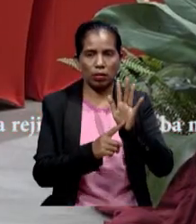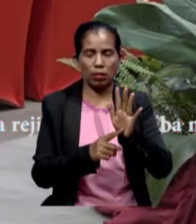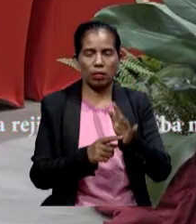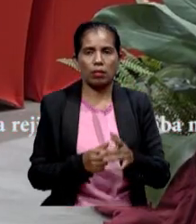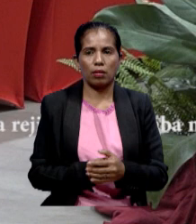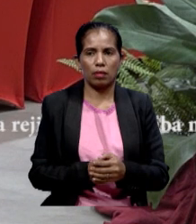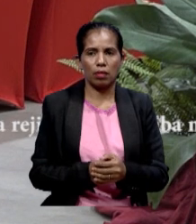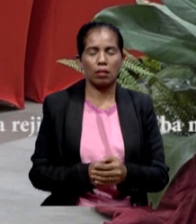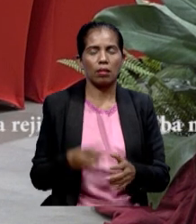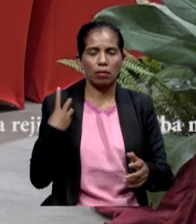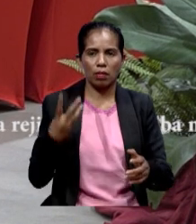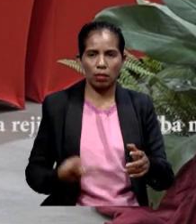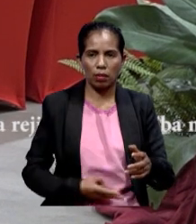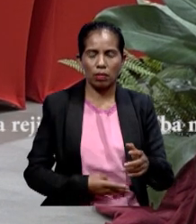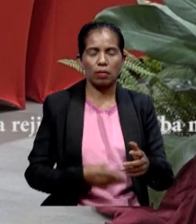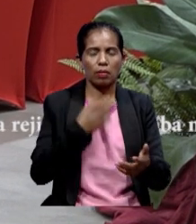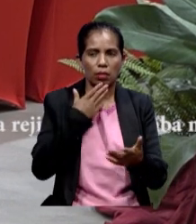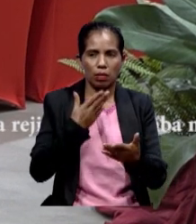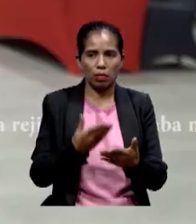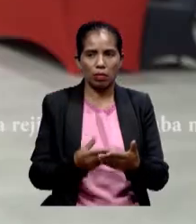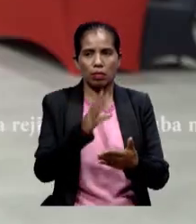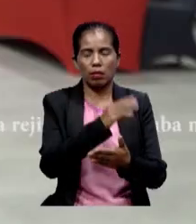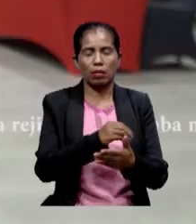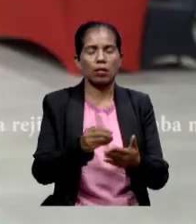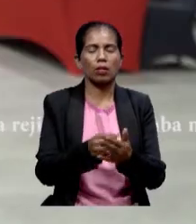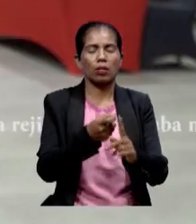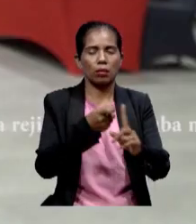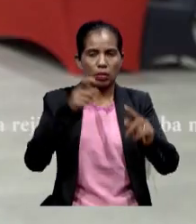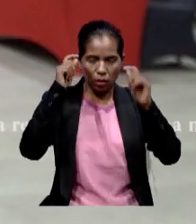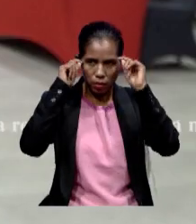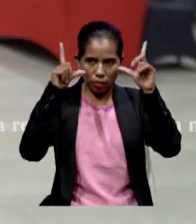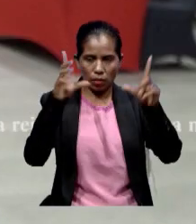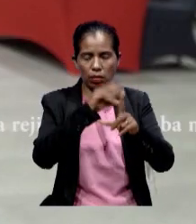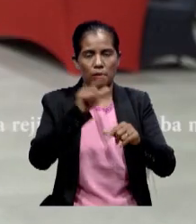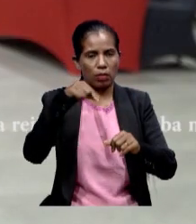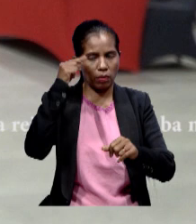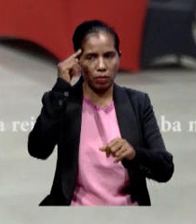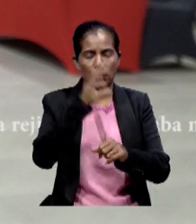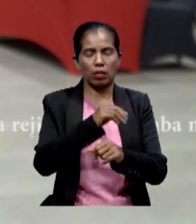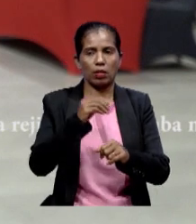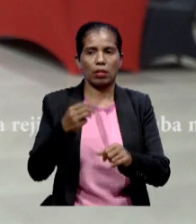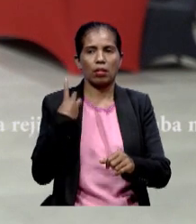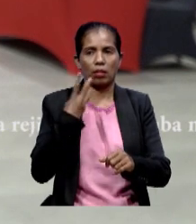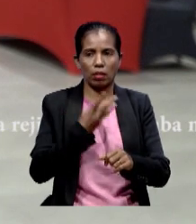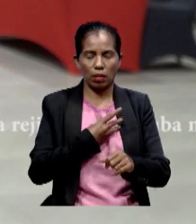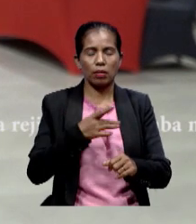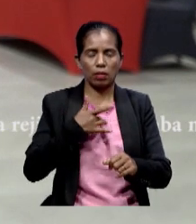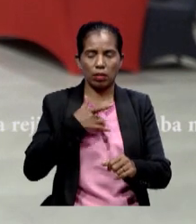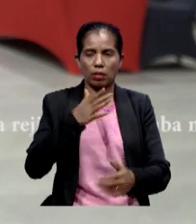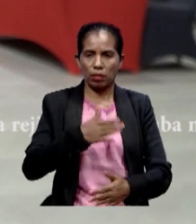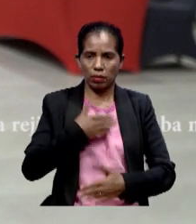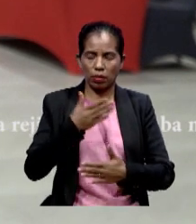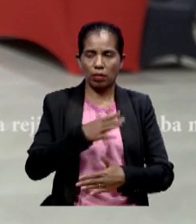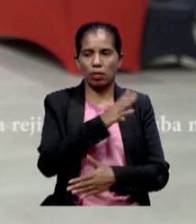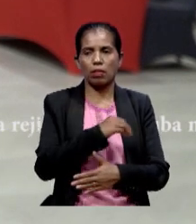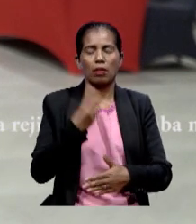warm welcome and a very good hospitality from Timor-Leste government. We are very thankful, and